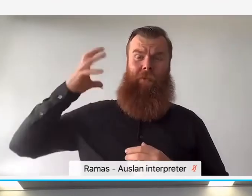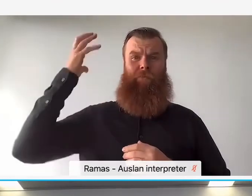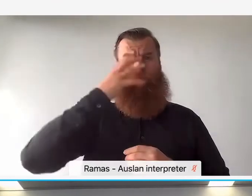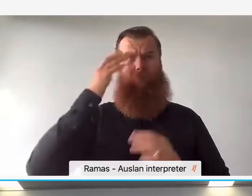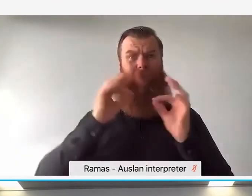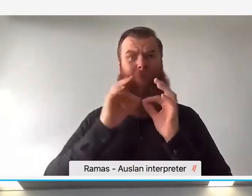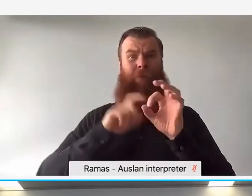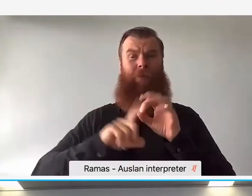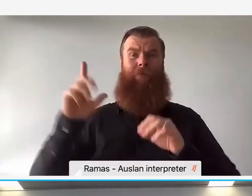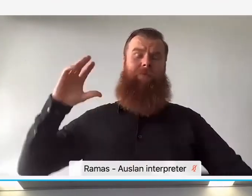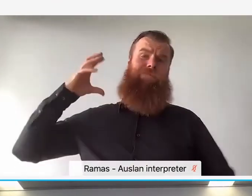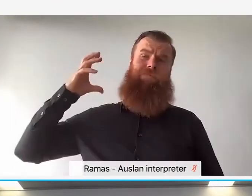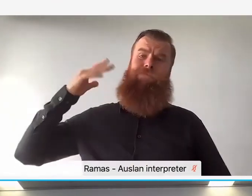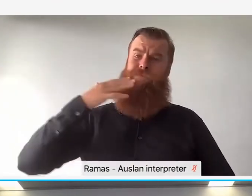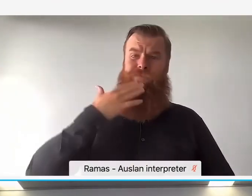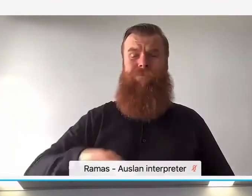in Queensland.